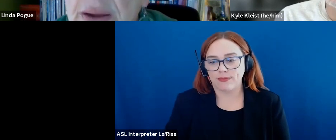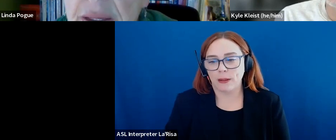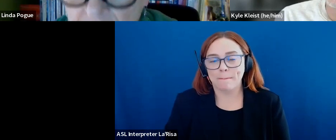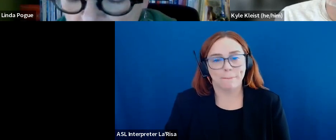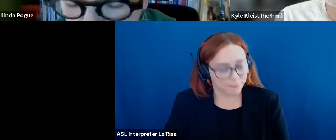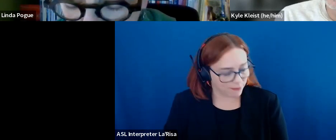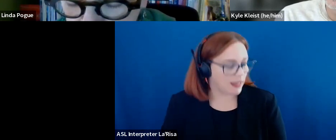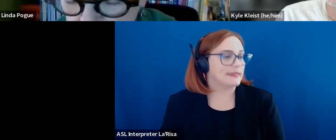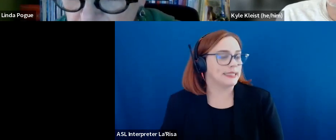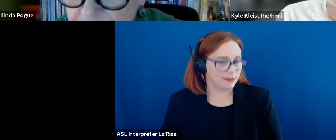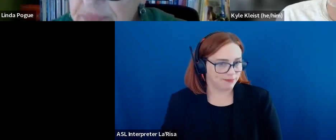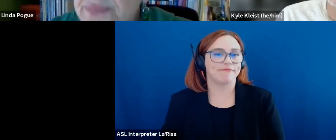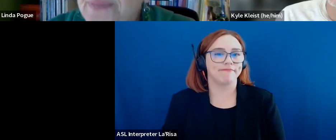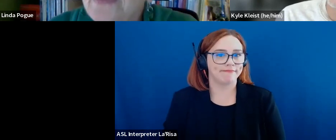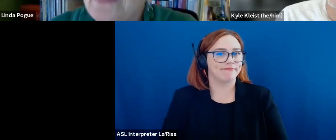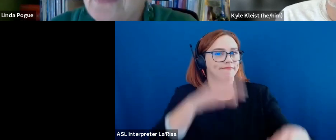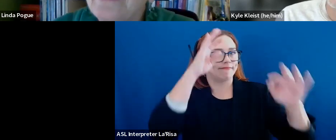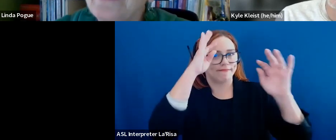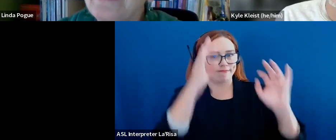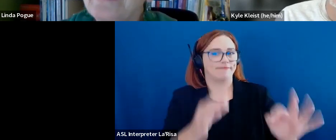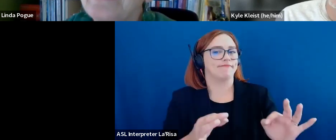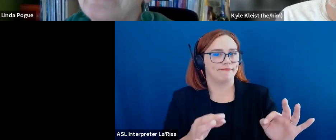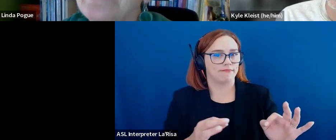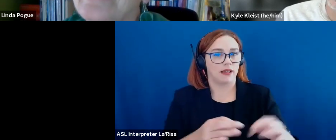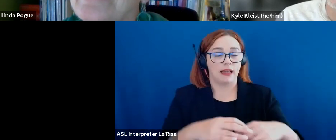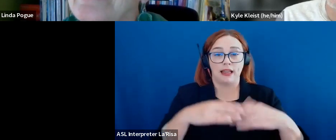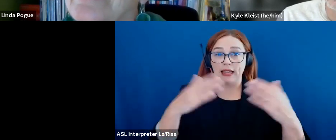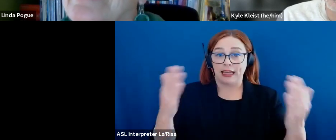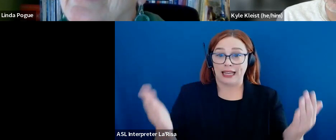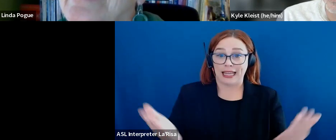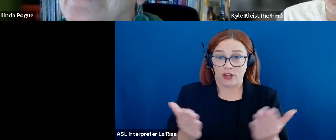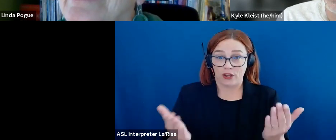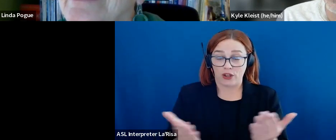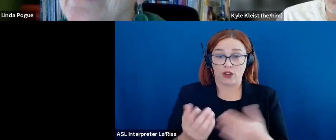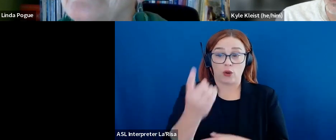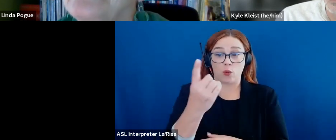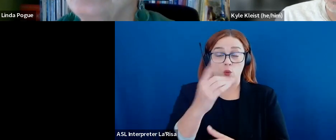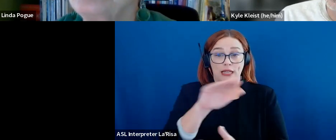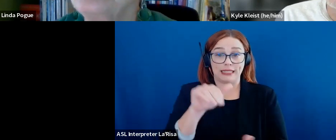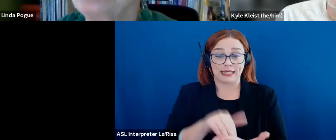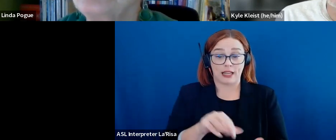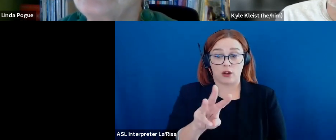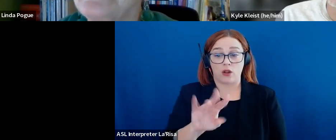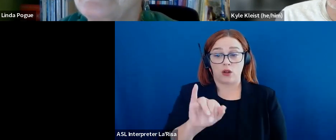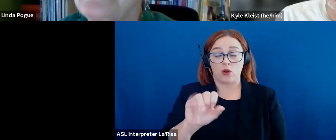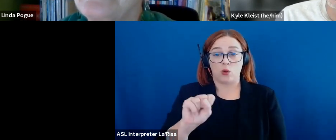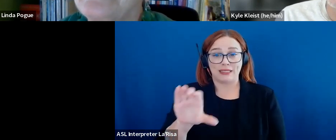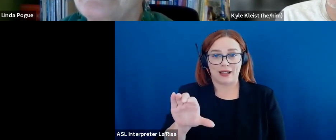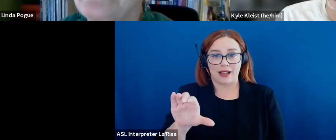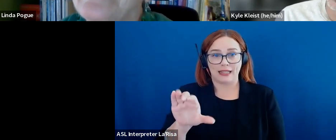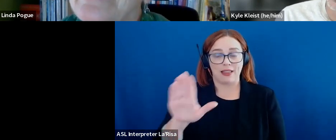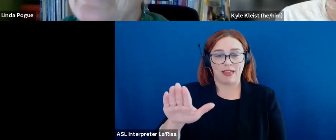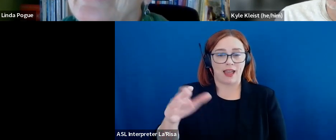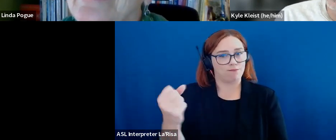Yes, absolutely. We have one center here in Wisconsin that, believe it or not, covers 17 counties. Most of them